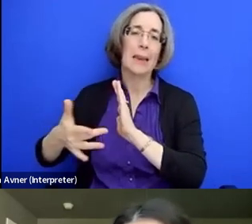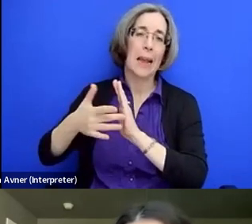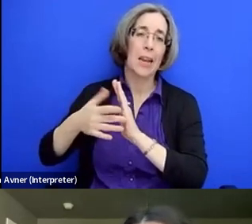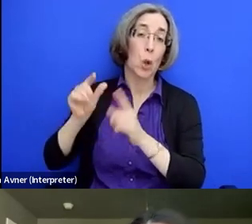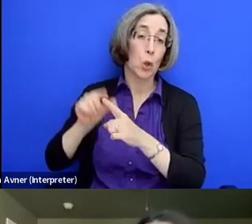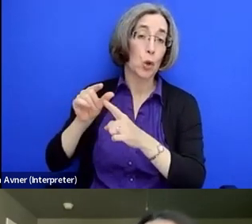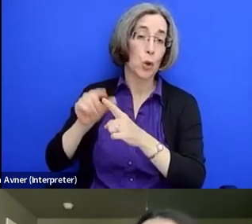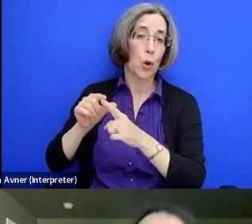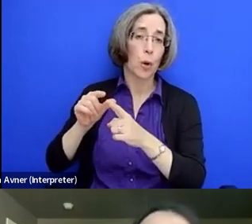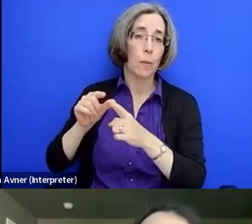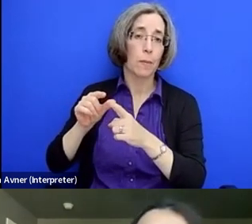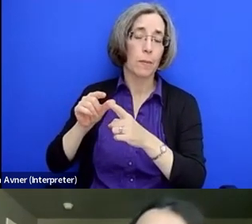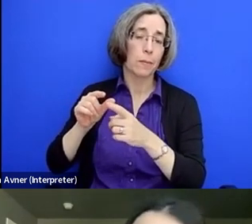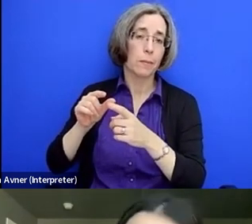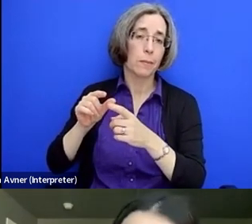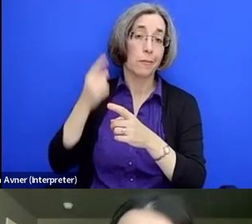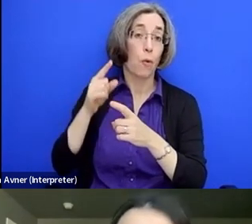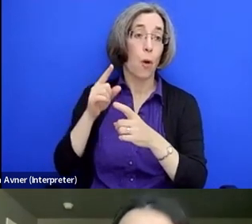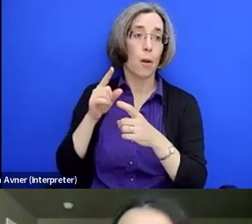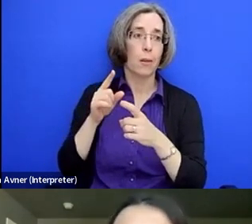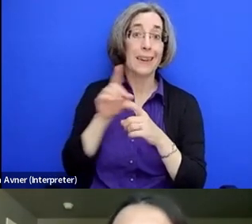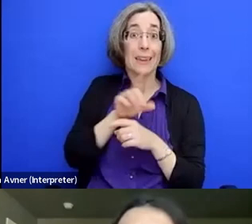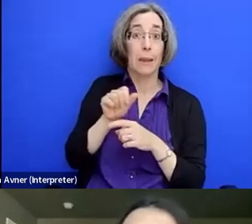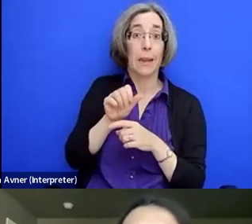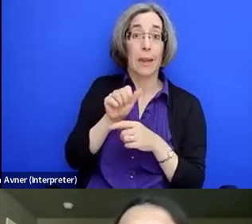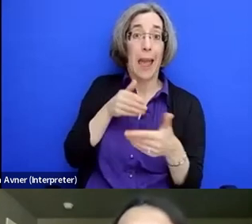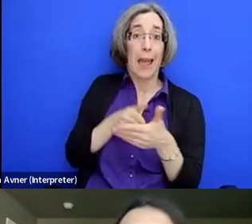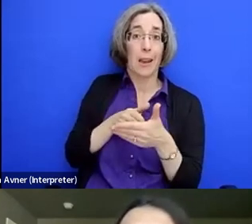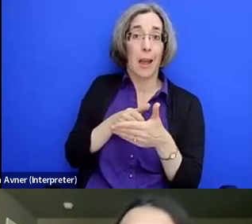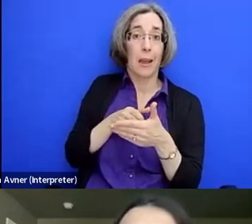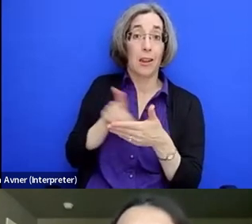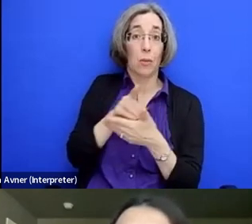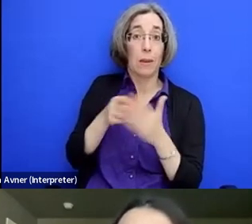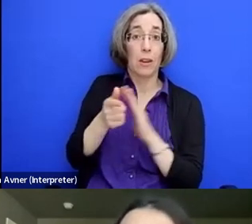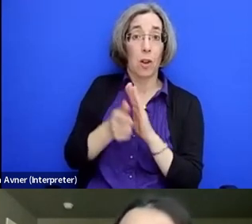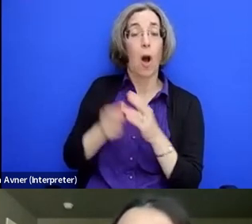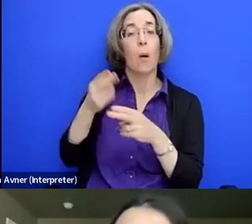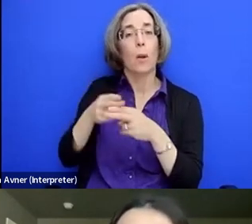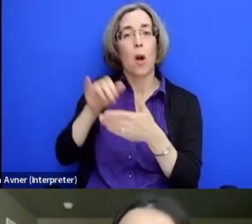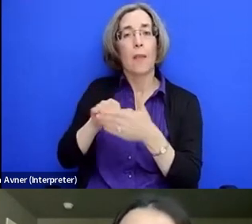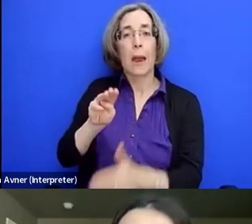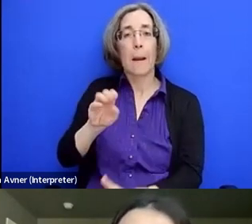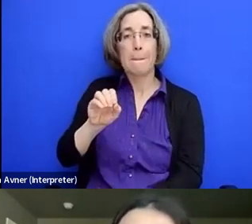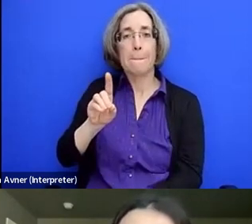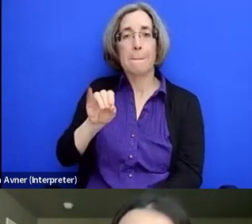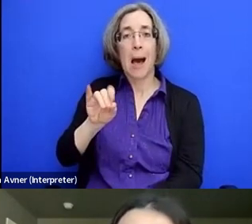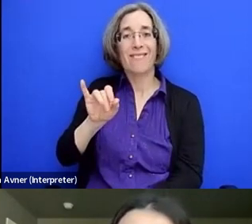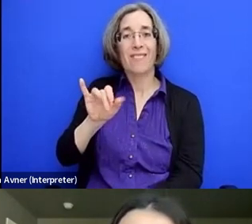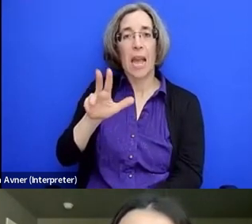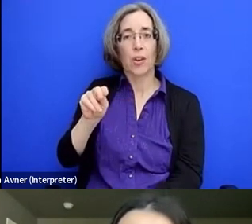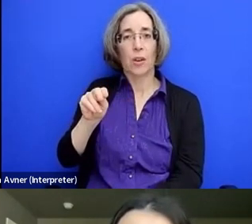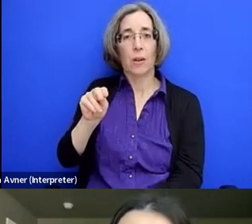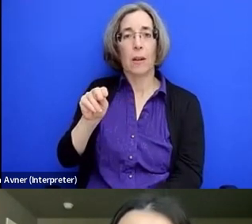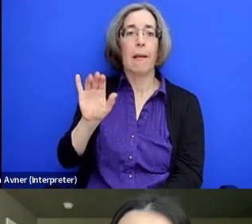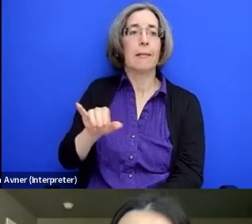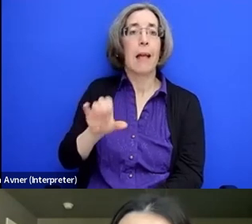disability anti-discrimination law, is a modification. Modifications like curb cuts